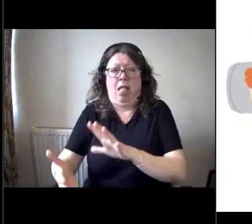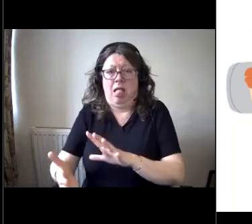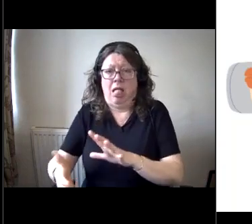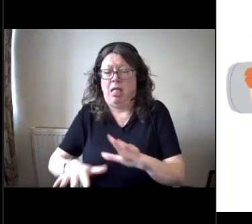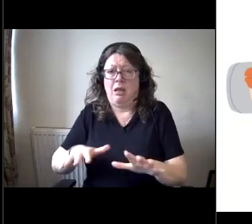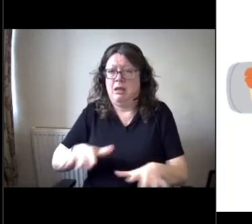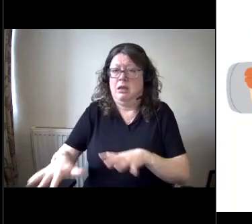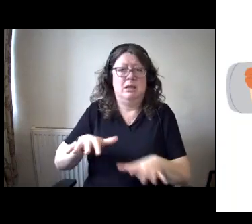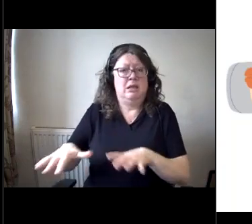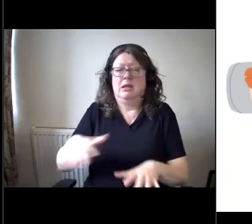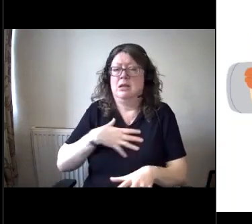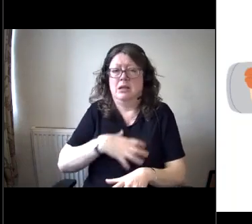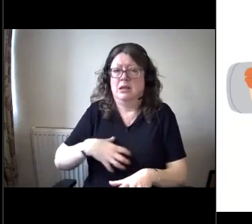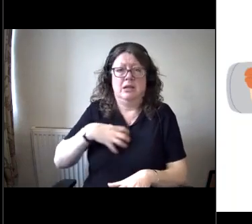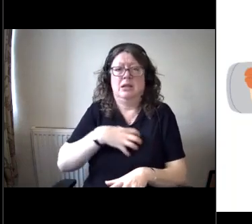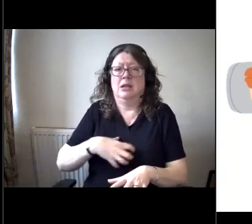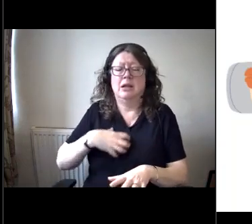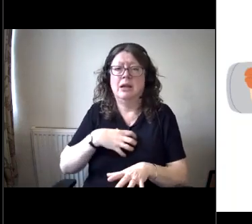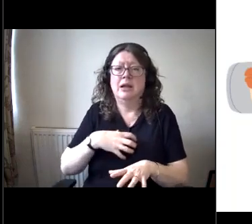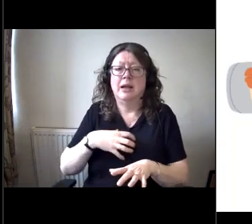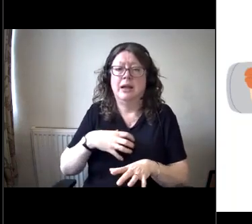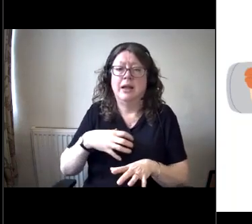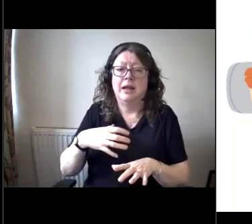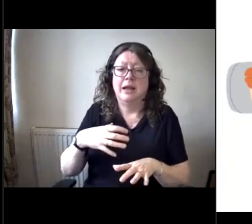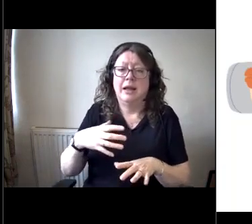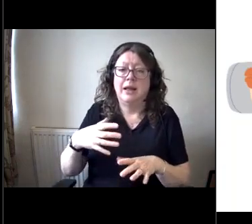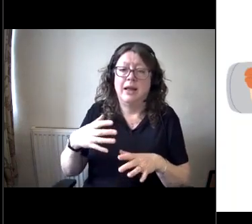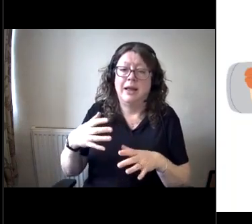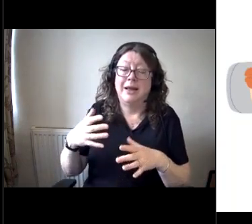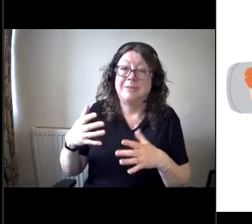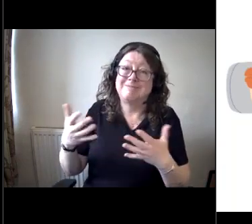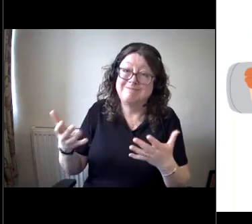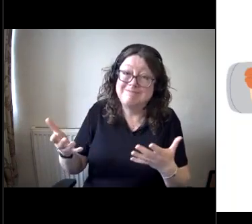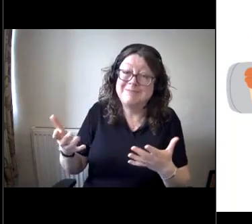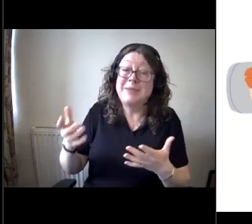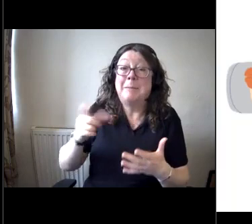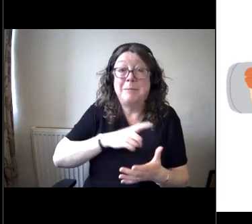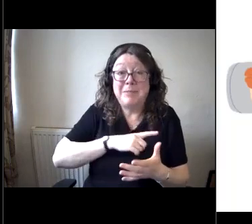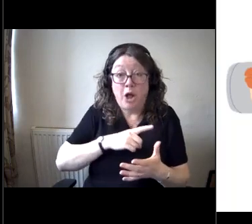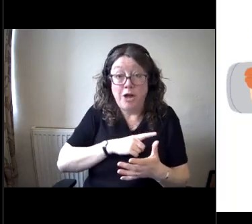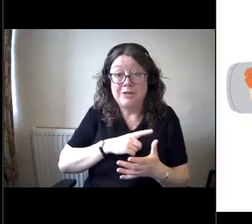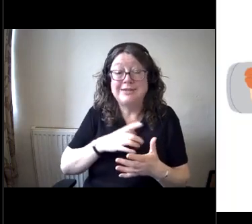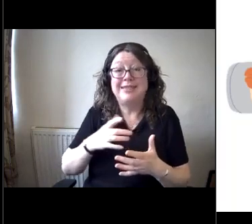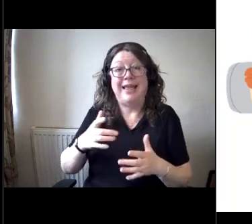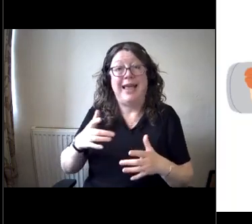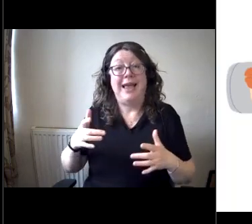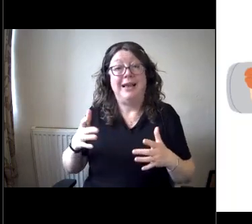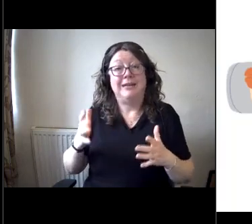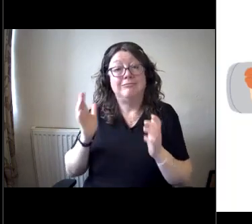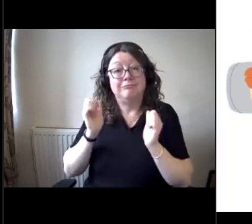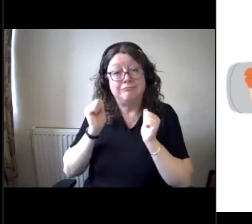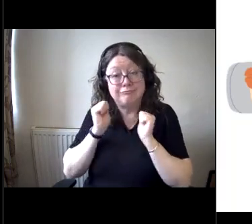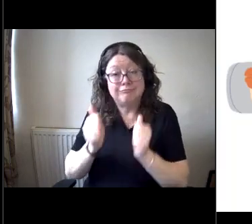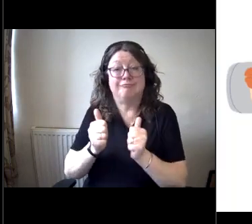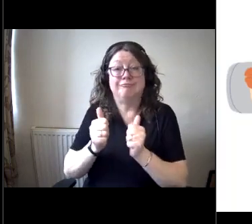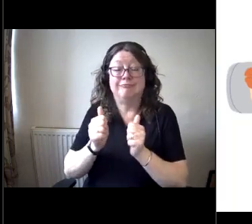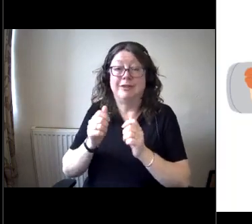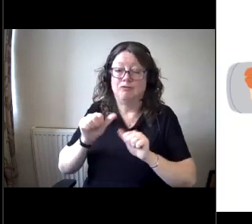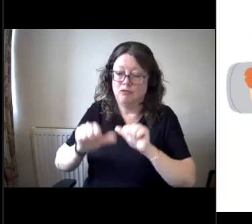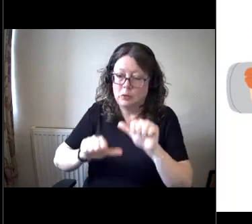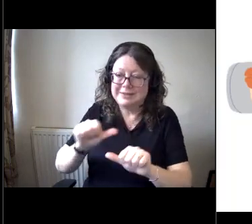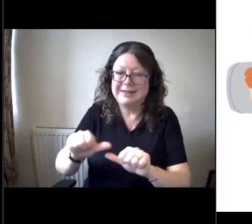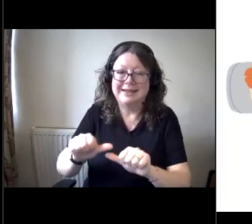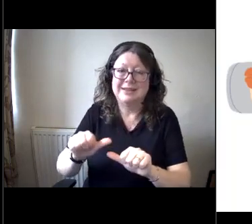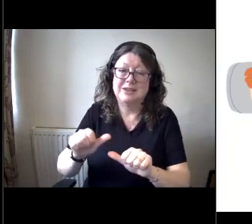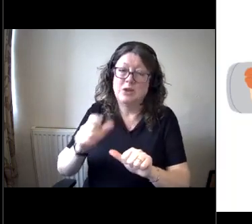that routine, well, because they really thrive on that routine, that's where things might